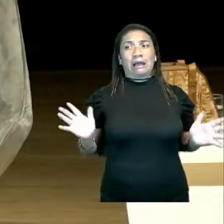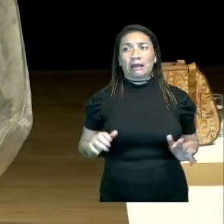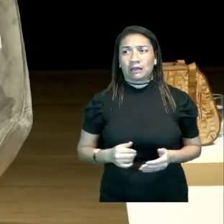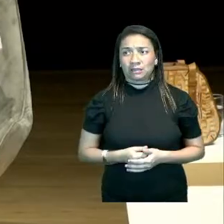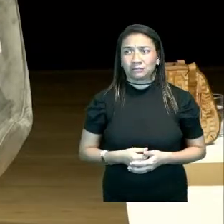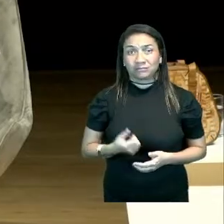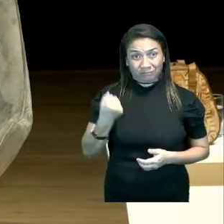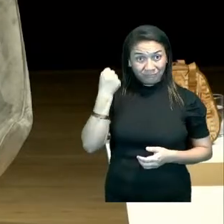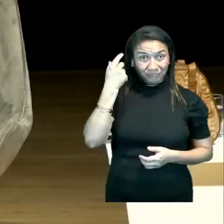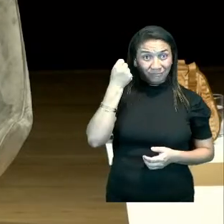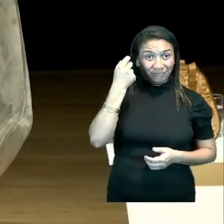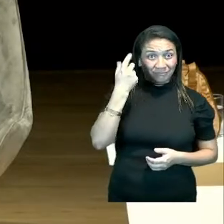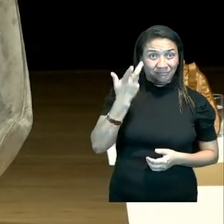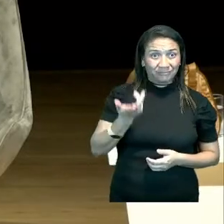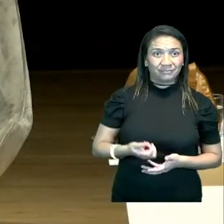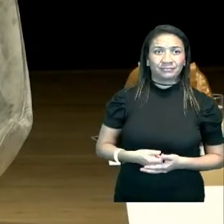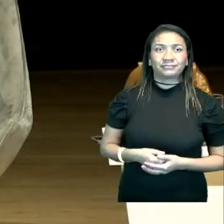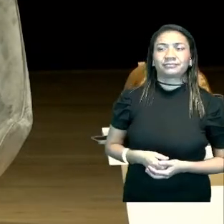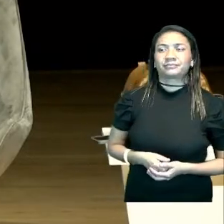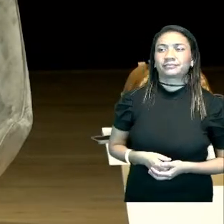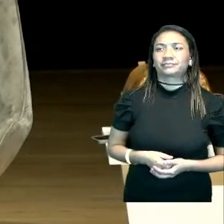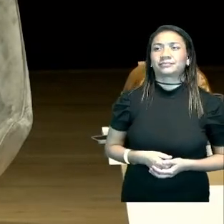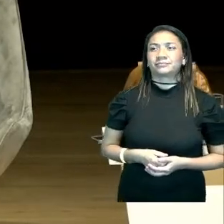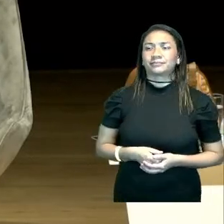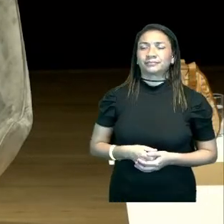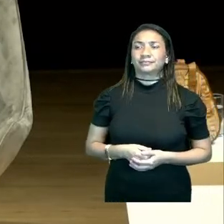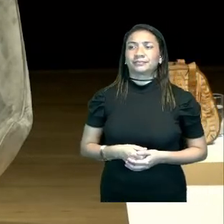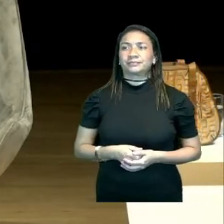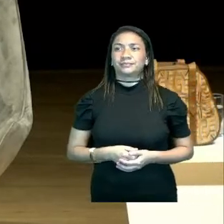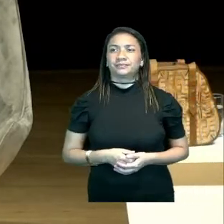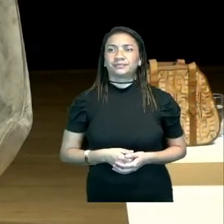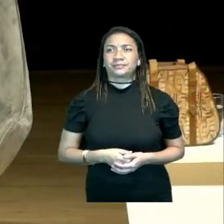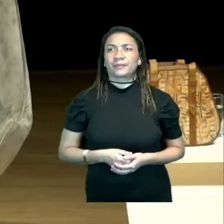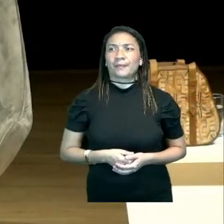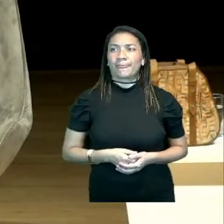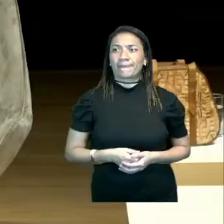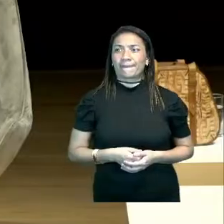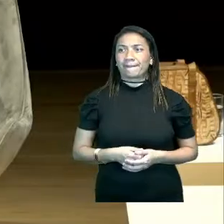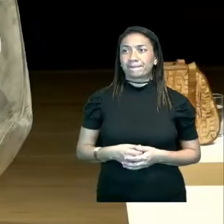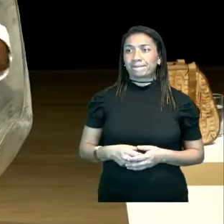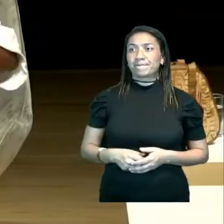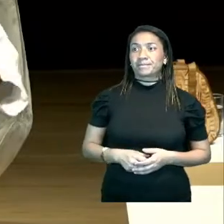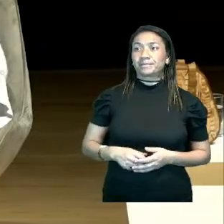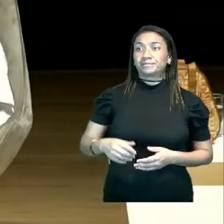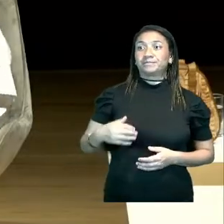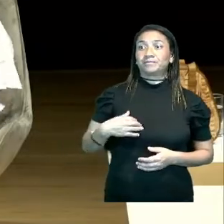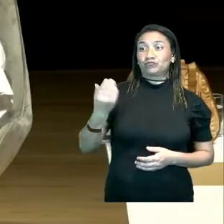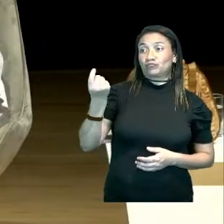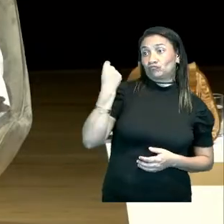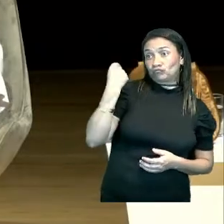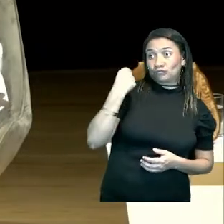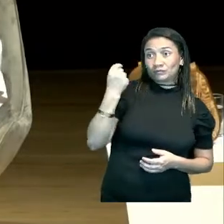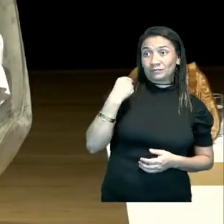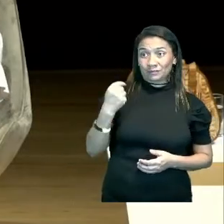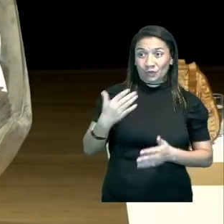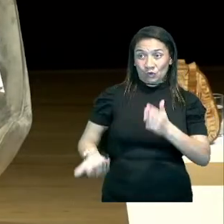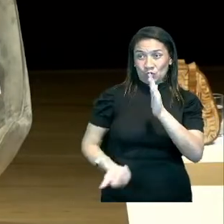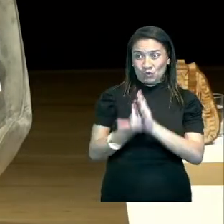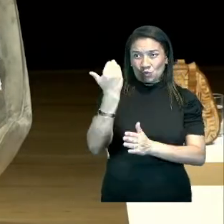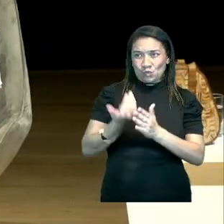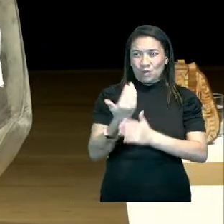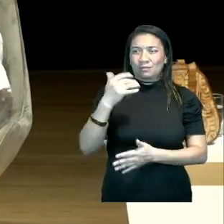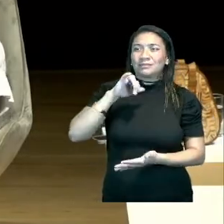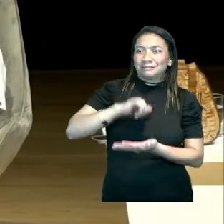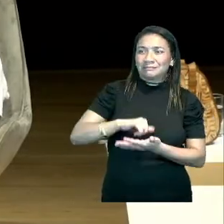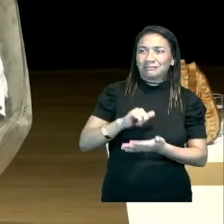So my life's work has been about trying to learn from artists, to